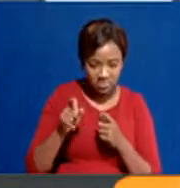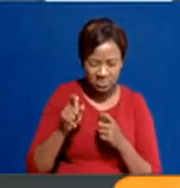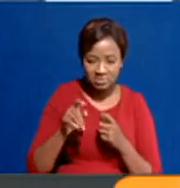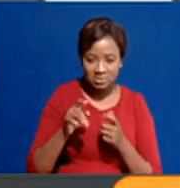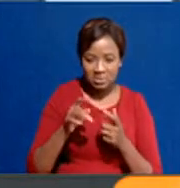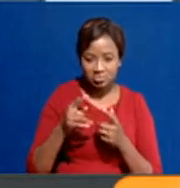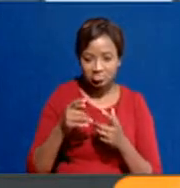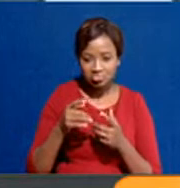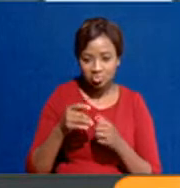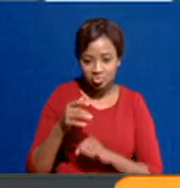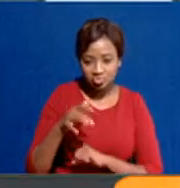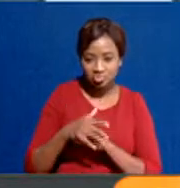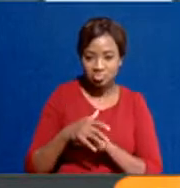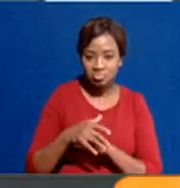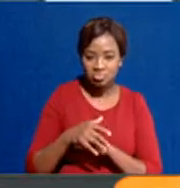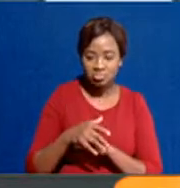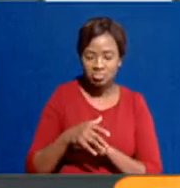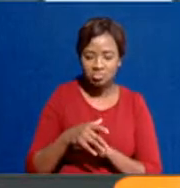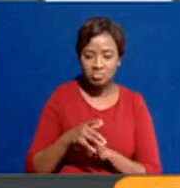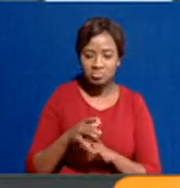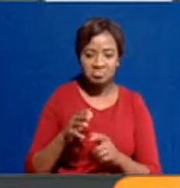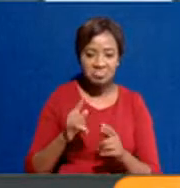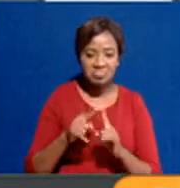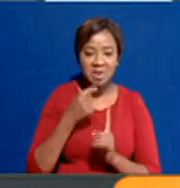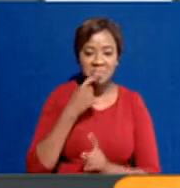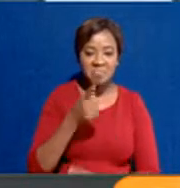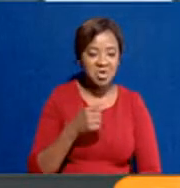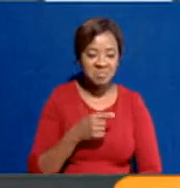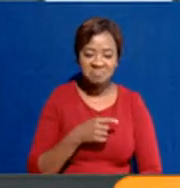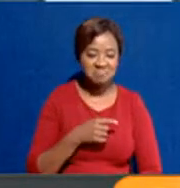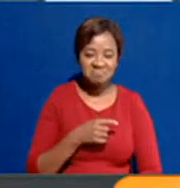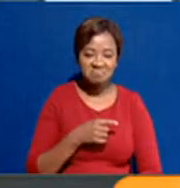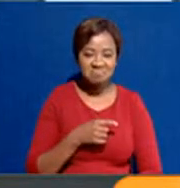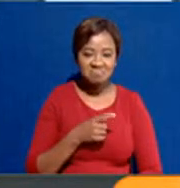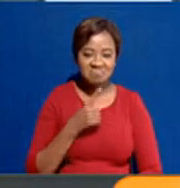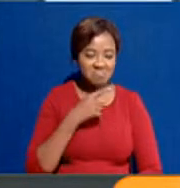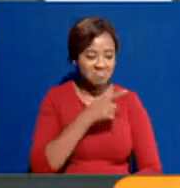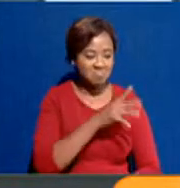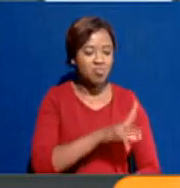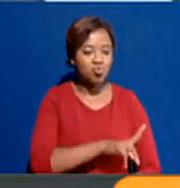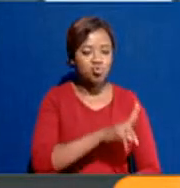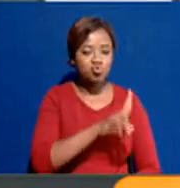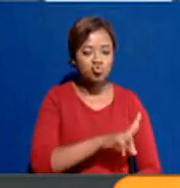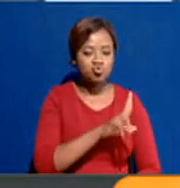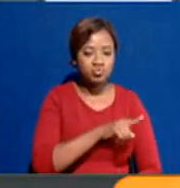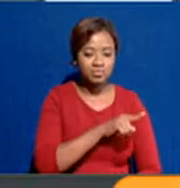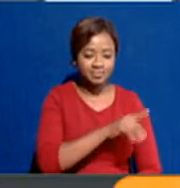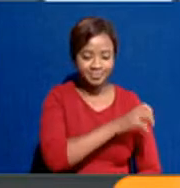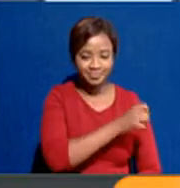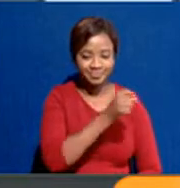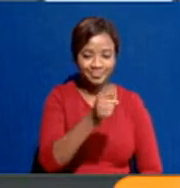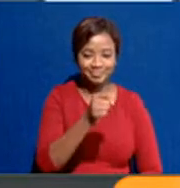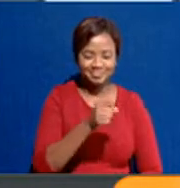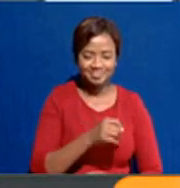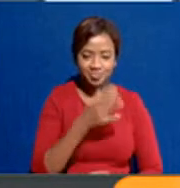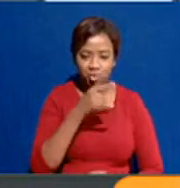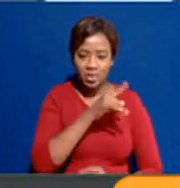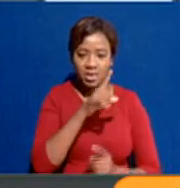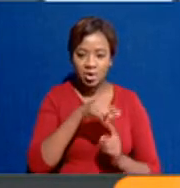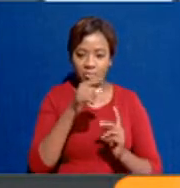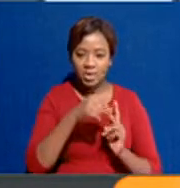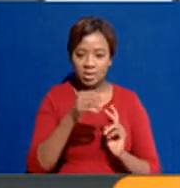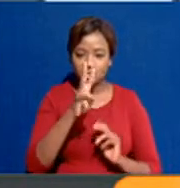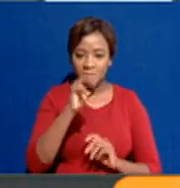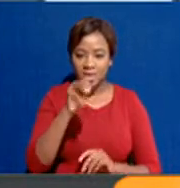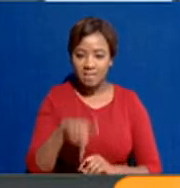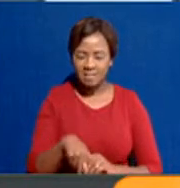So where Daniel Moi decides that it's going to be Uhuru Kenyatta, who had been nominated to be a member of